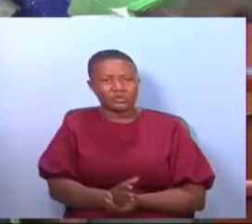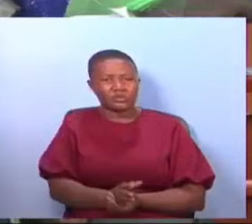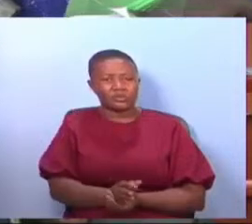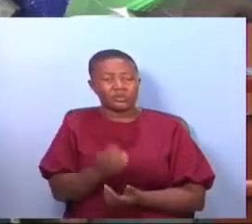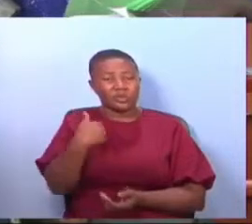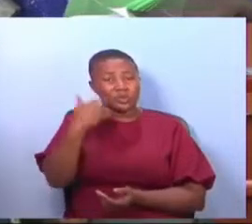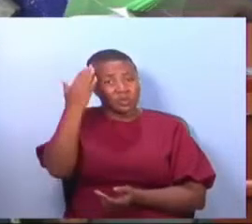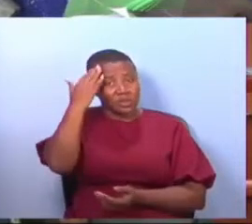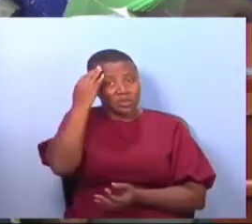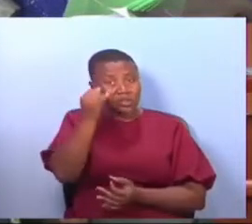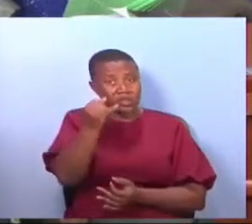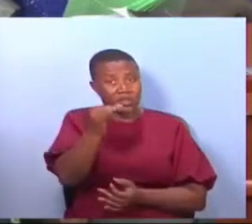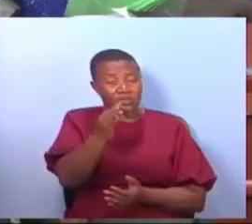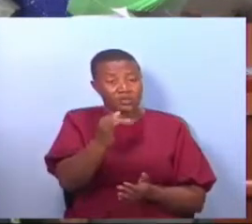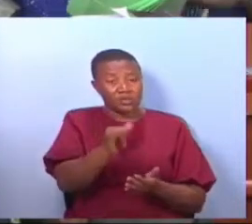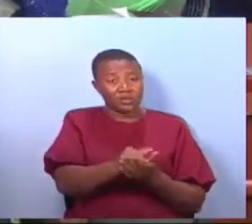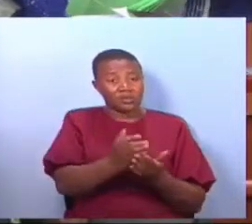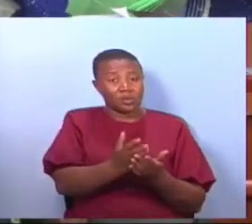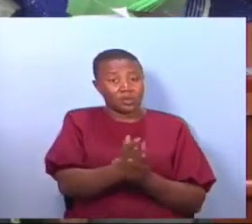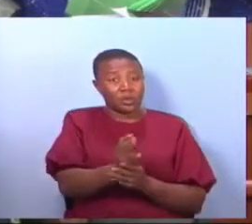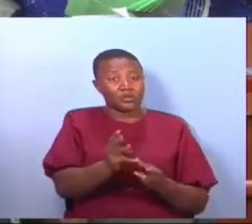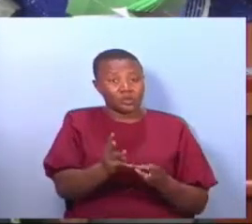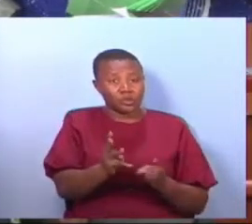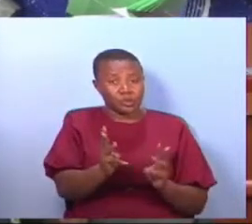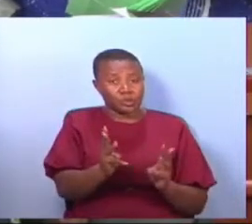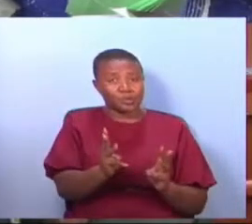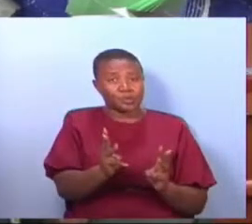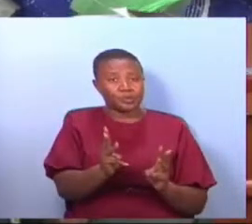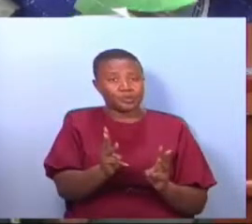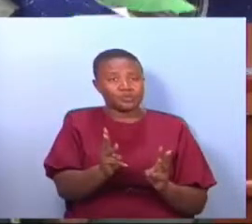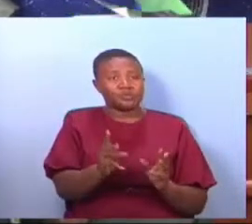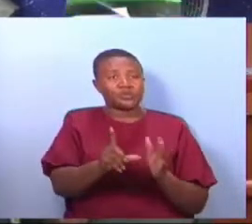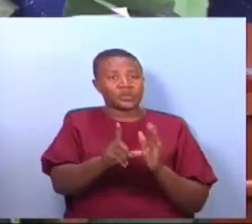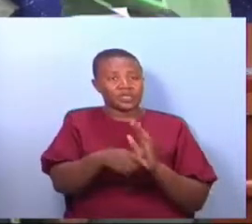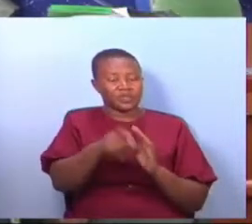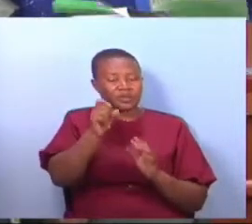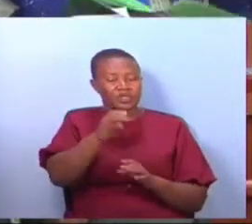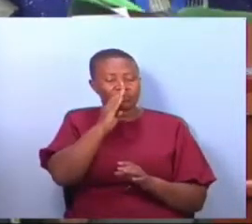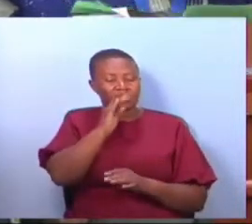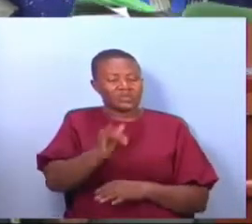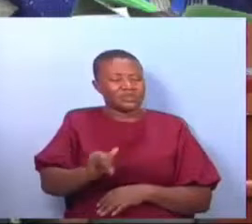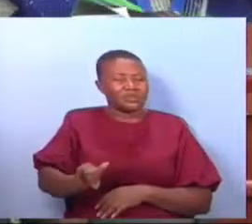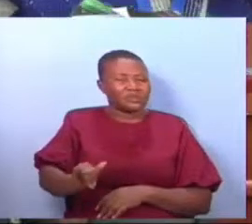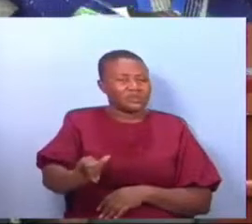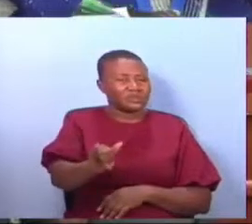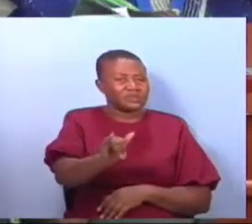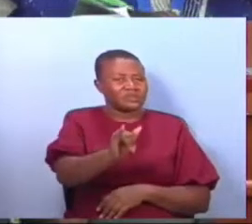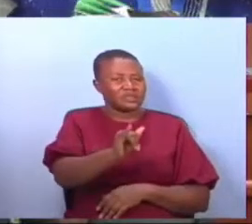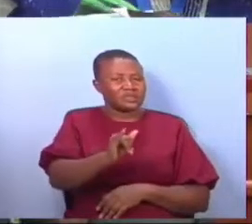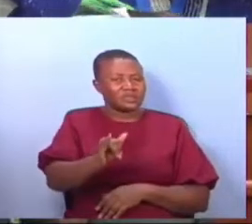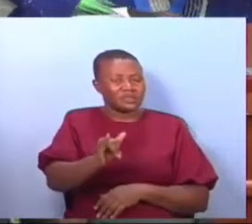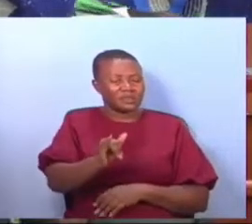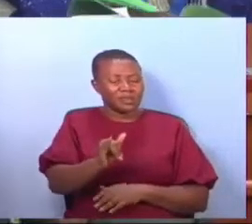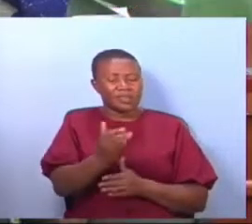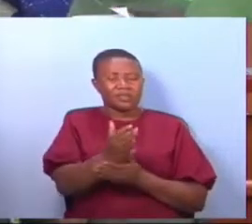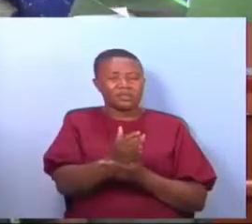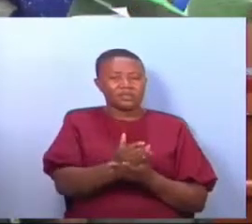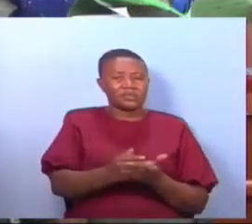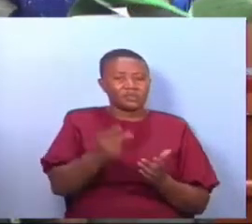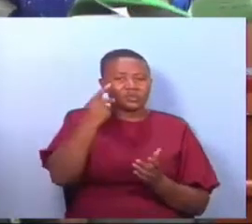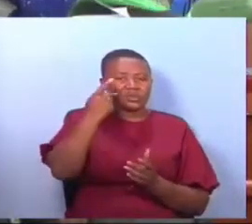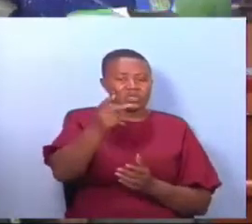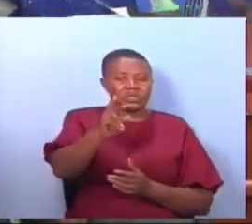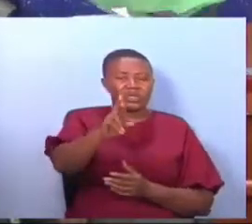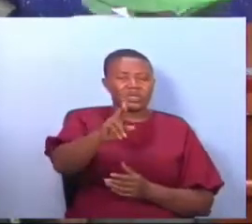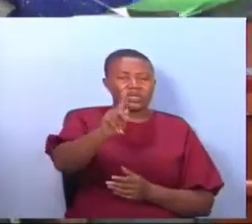the case, if that is the convention, then it should run across. But then you get to other places, we have